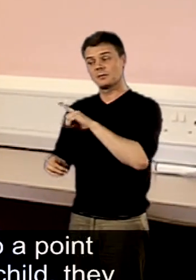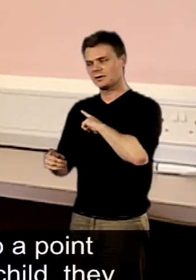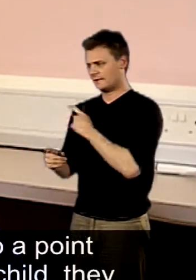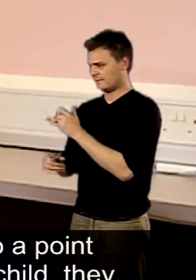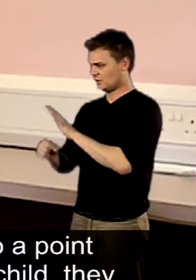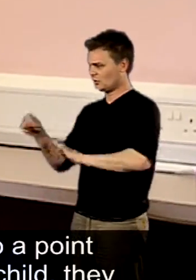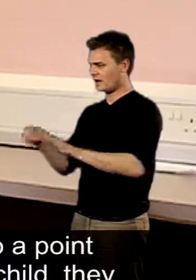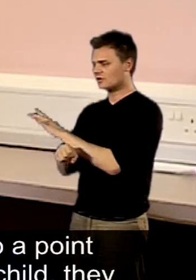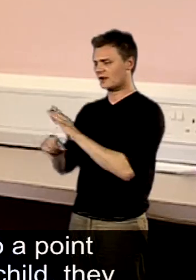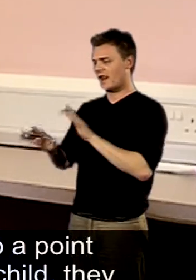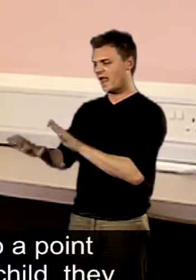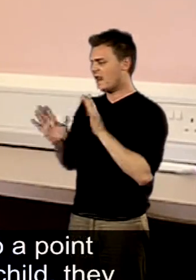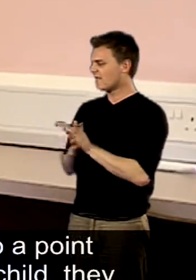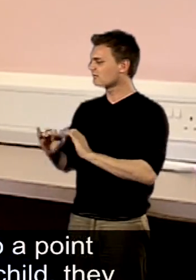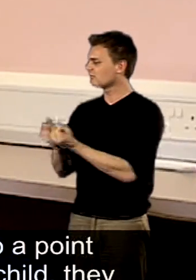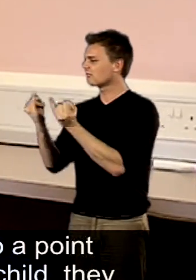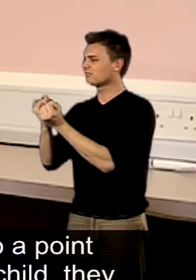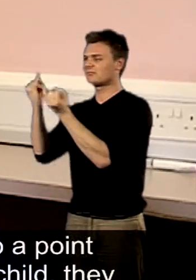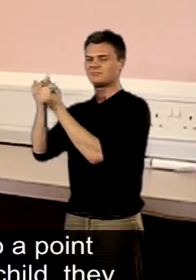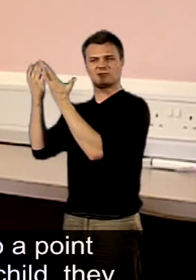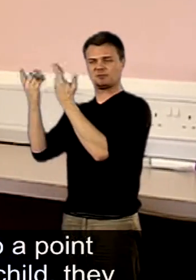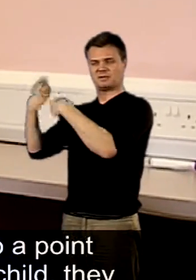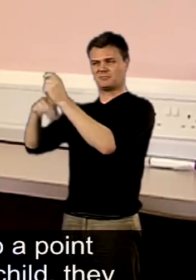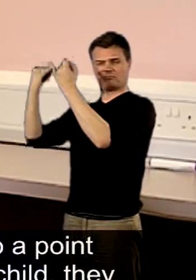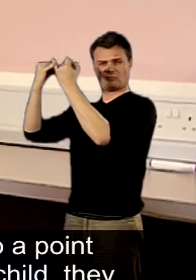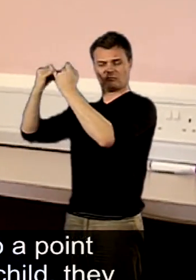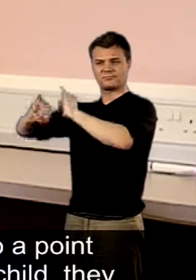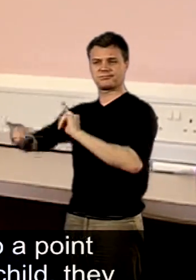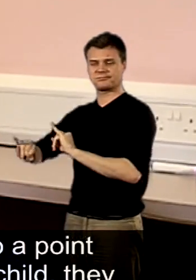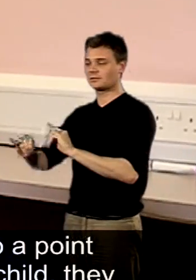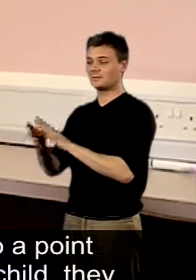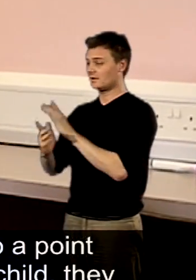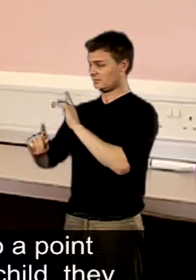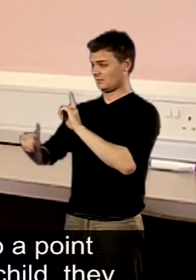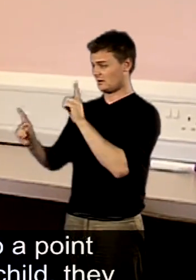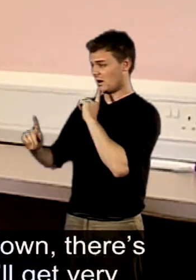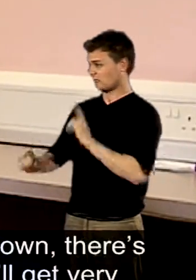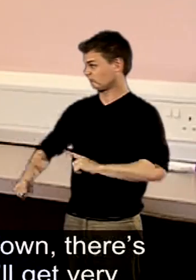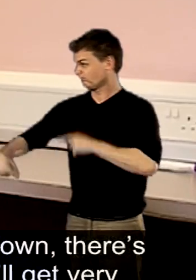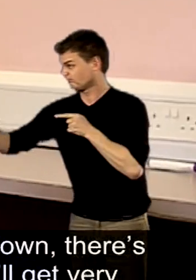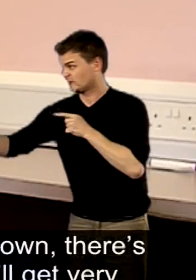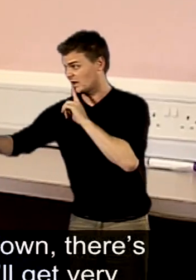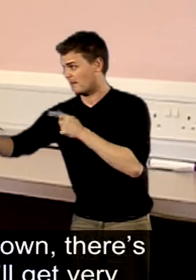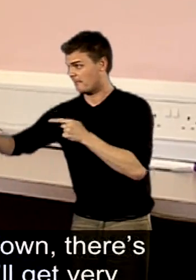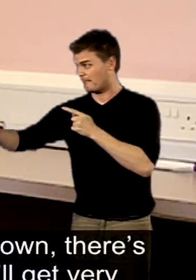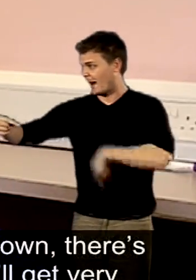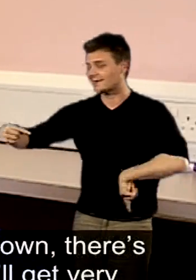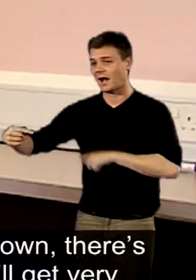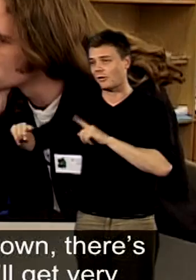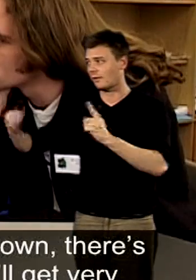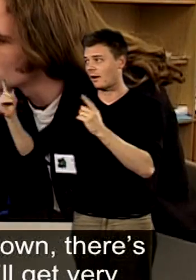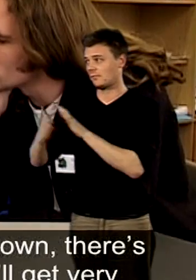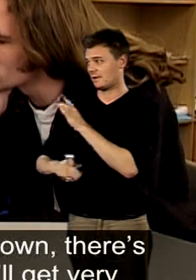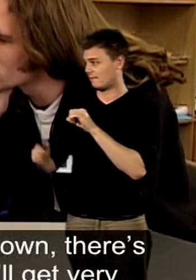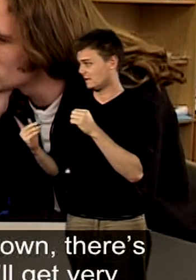develop in the classroom situation, it gets to a point where there is no way back for the child. They can't back down, they won't back down, there is an issue,